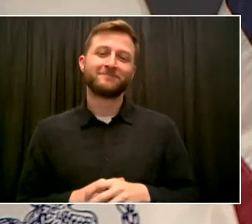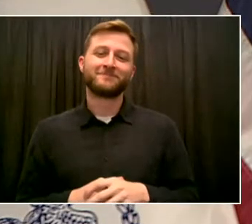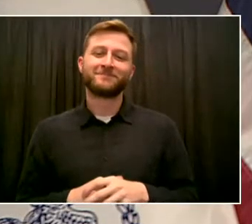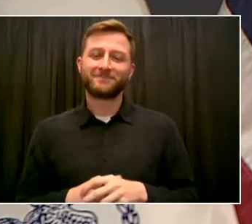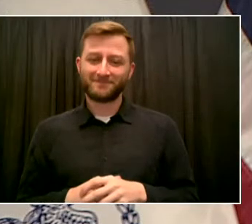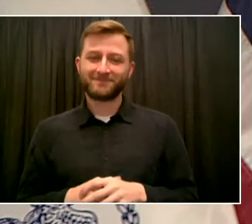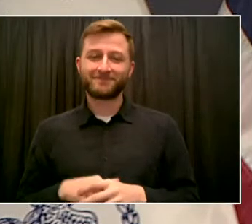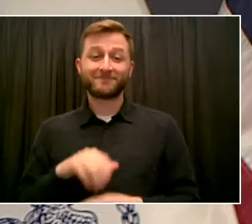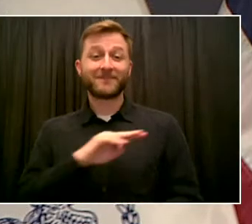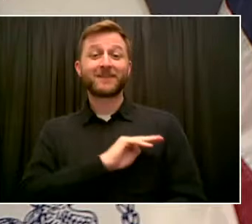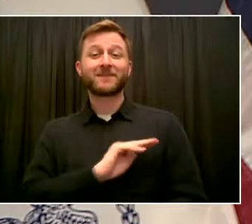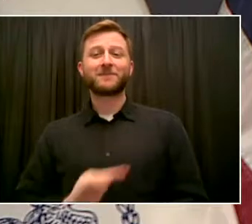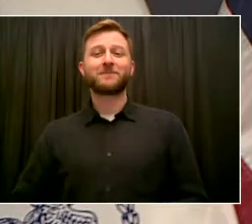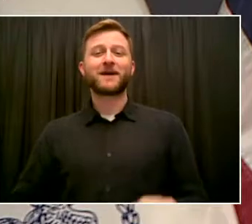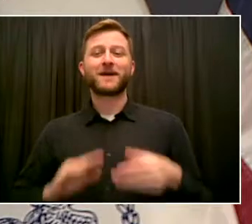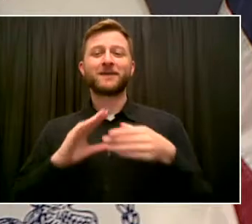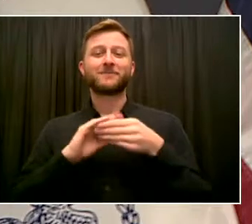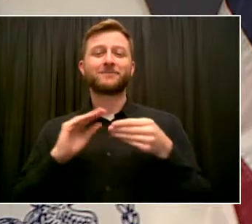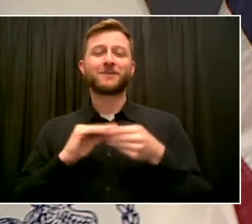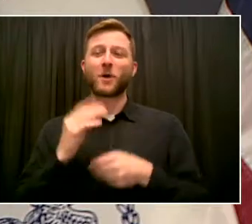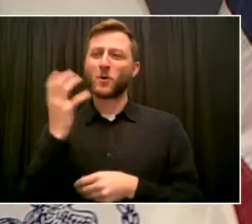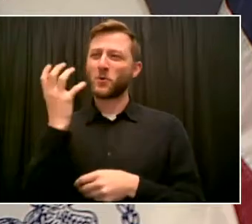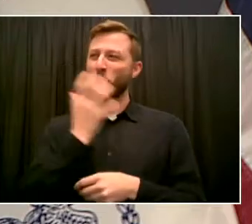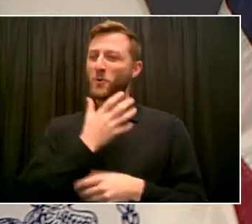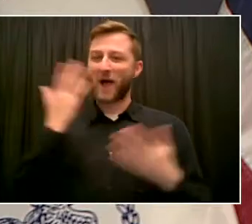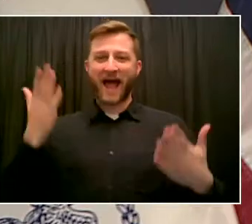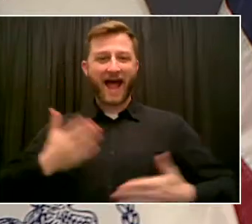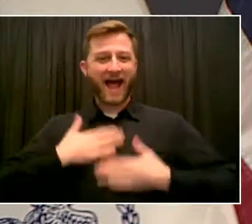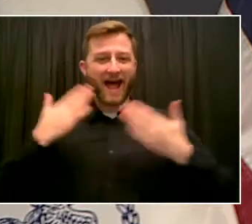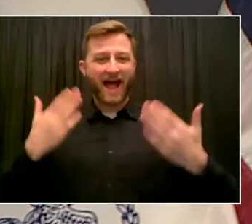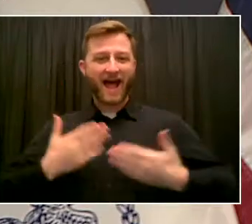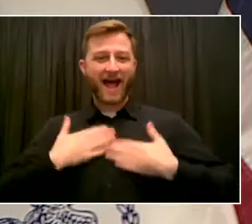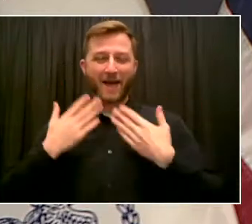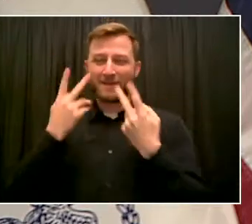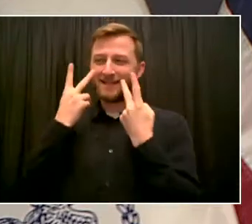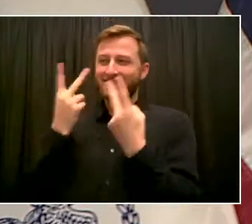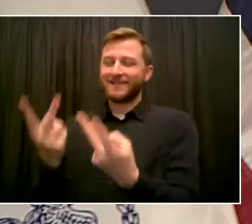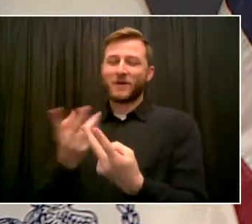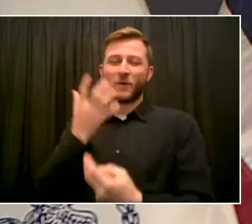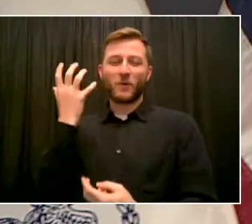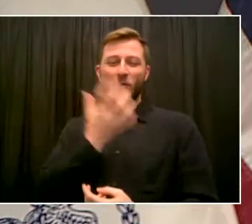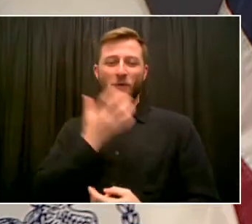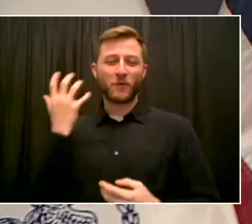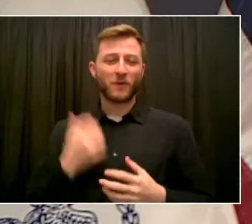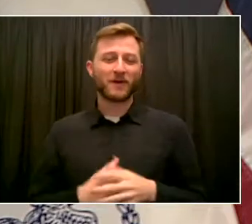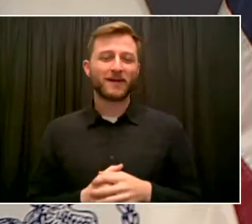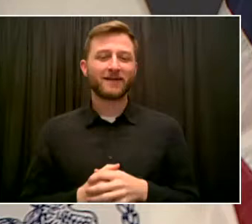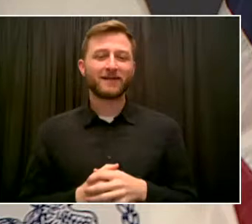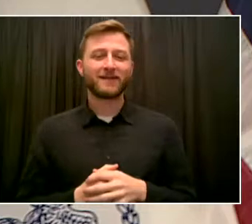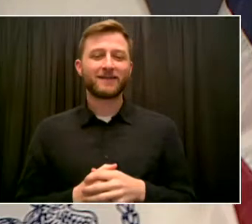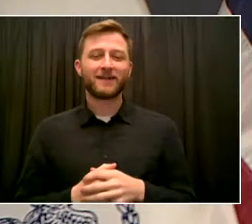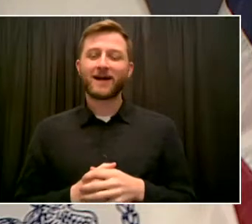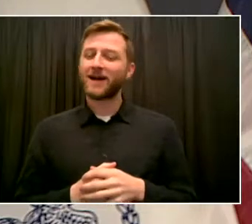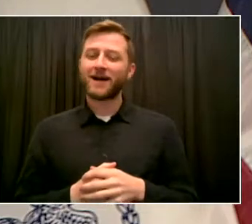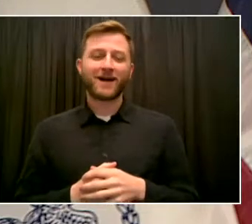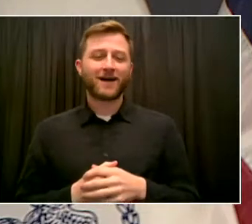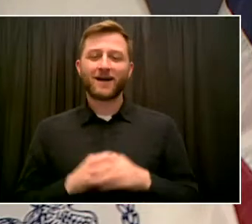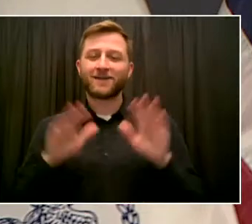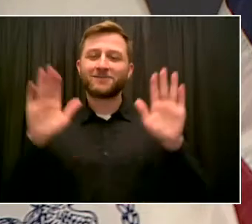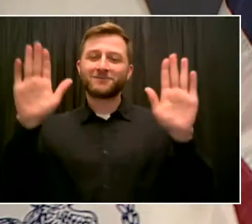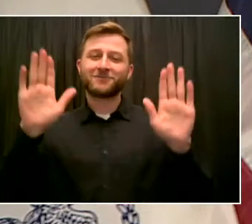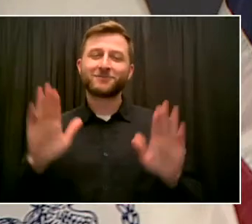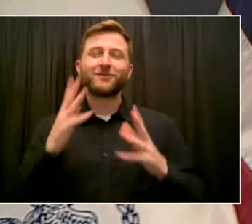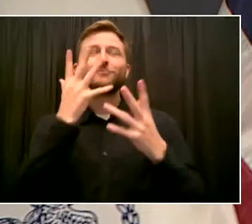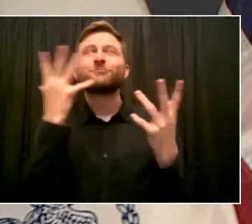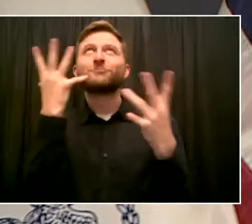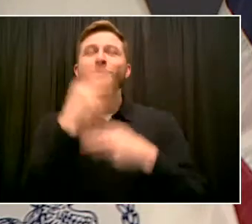Talk about a happy scene. Thank That you. was amazing. That's absolutely amazing. That was beautiful. Let